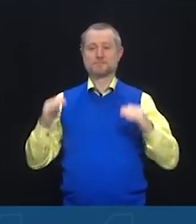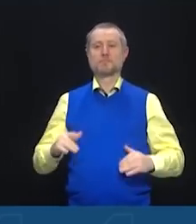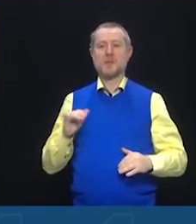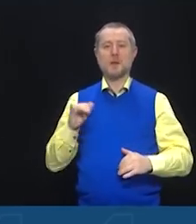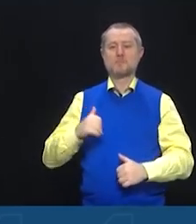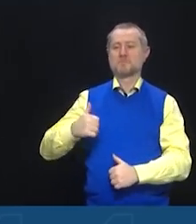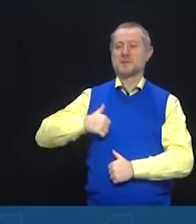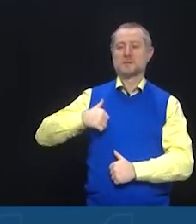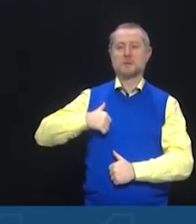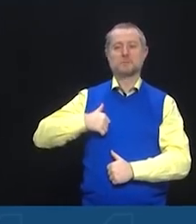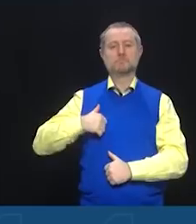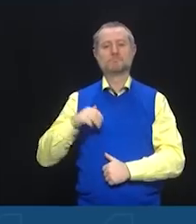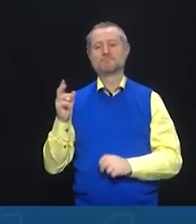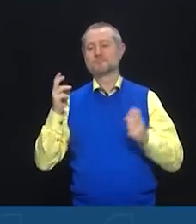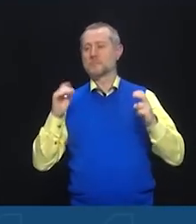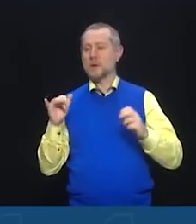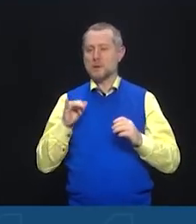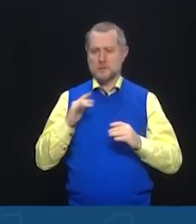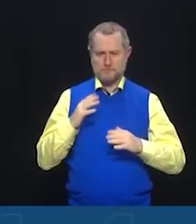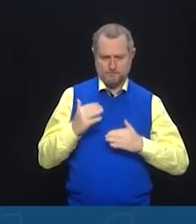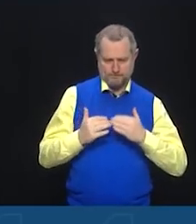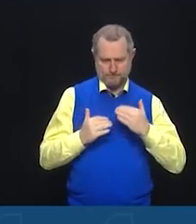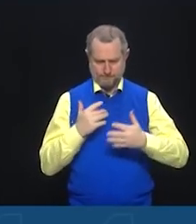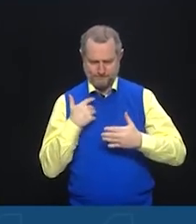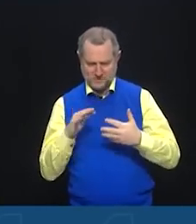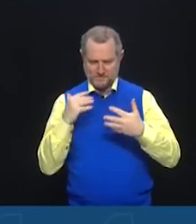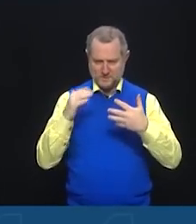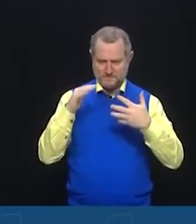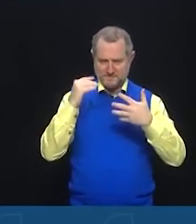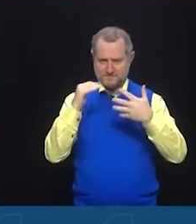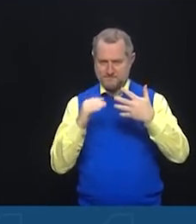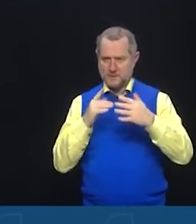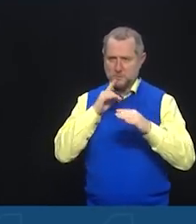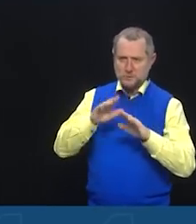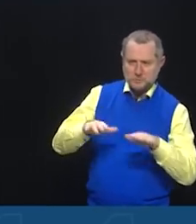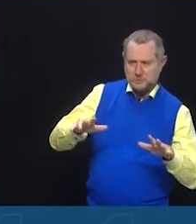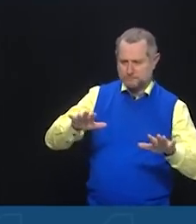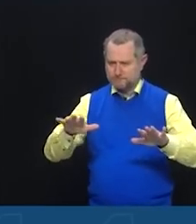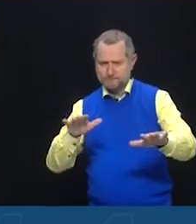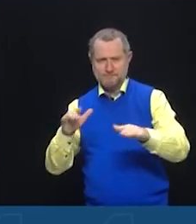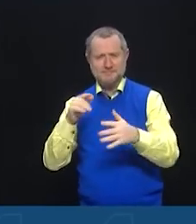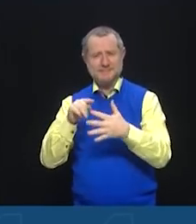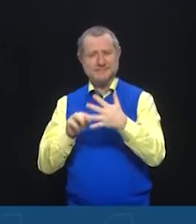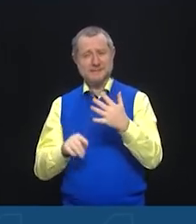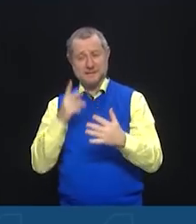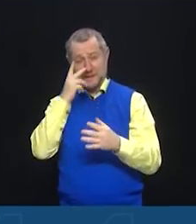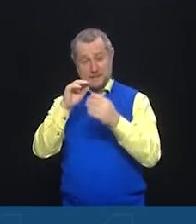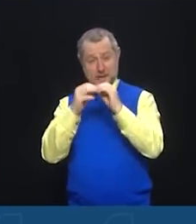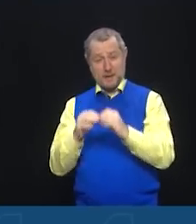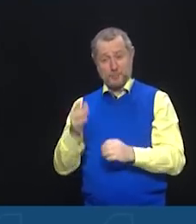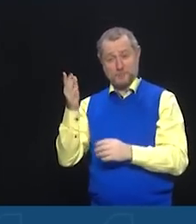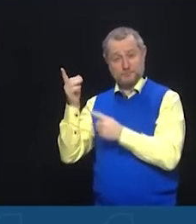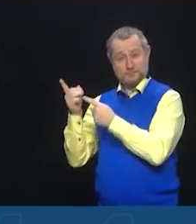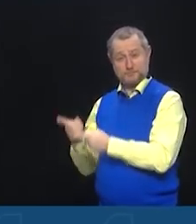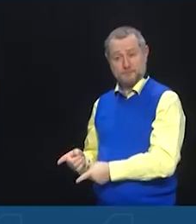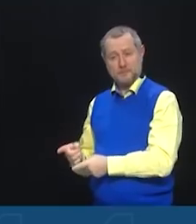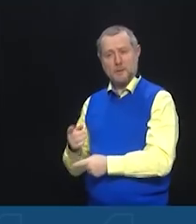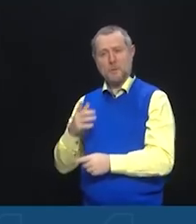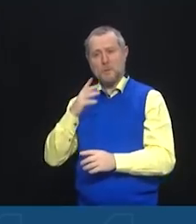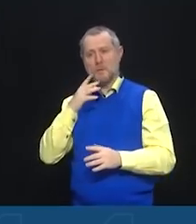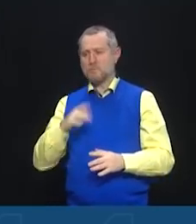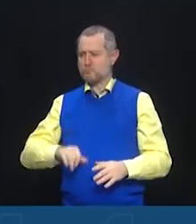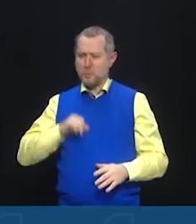as soon as they were allowed. The first dose, the second dose, and if you look at our numbers, I am really proud of how we've done here.